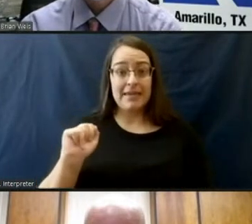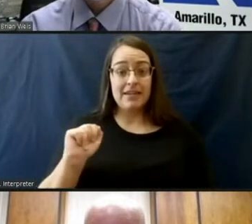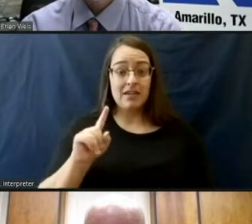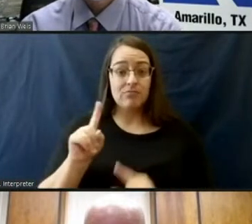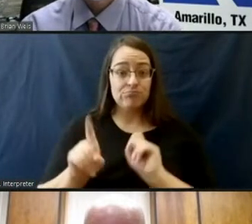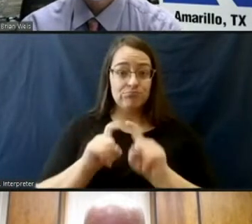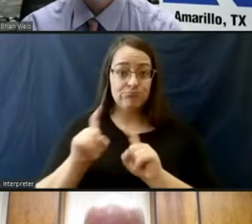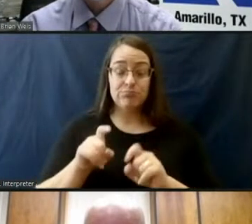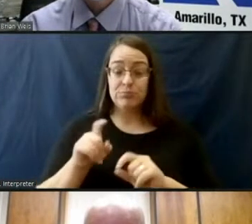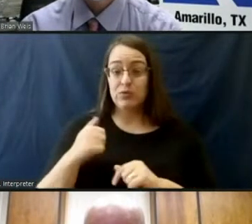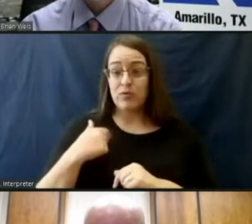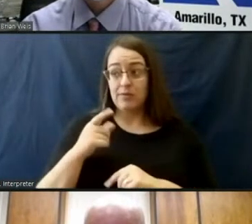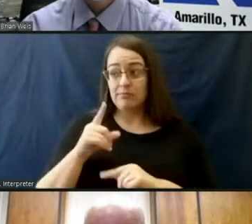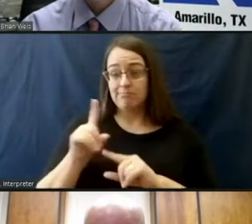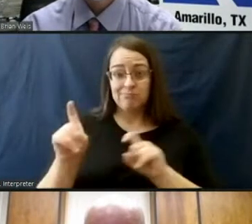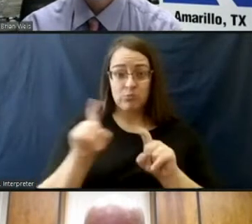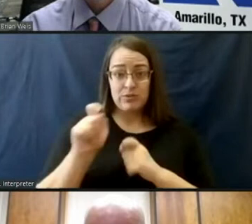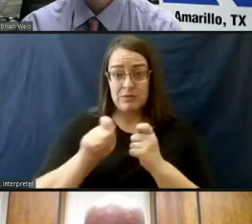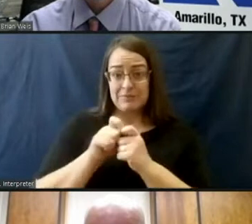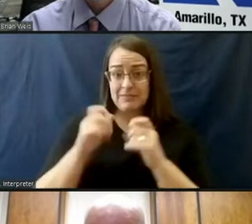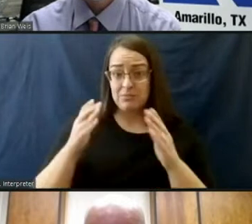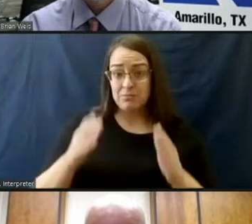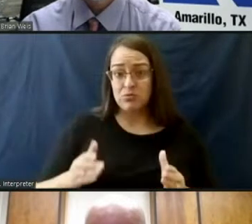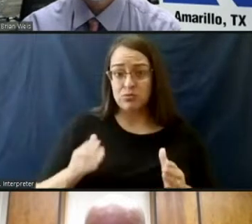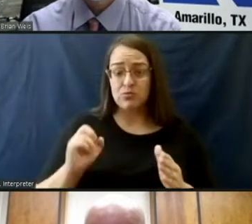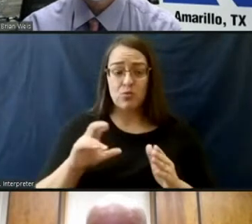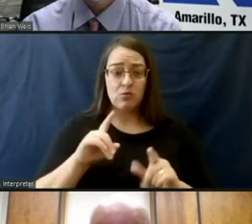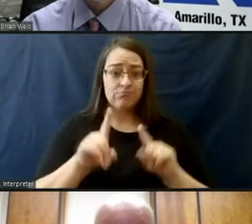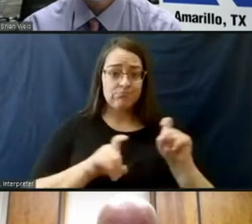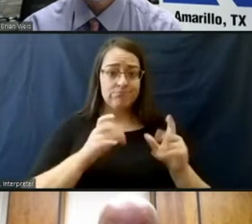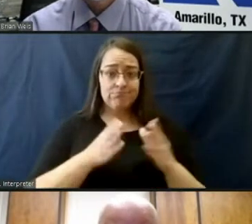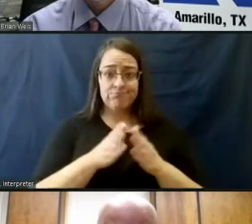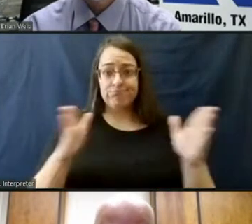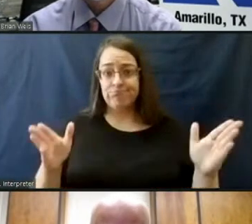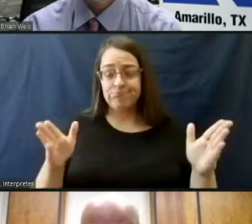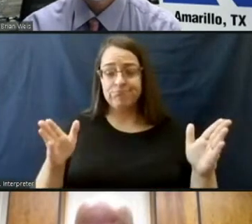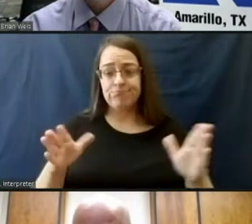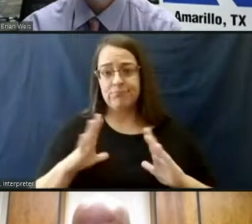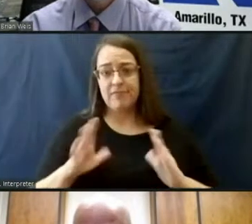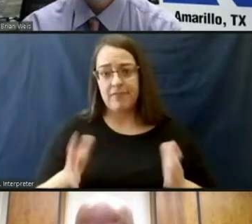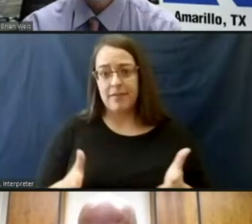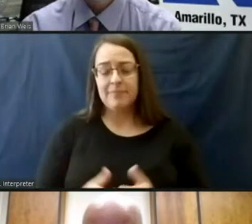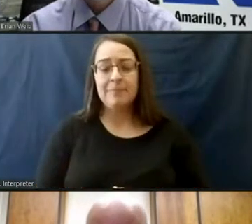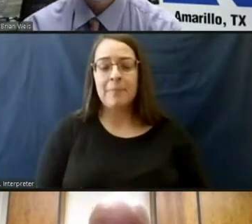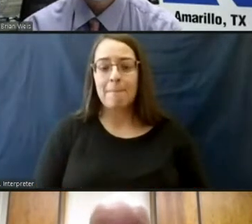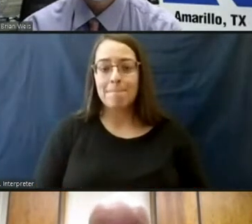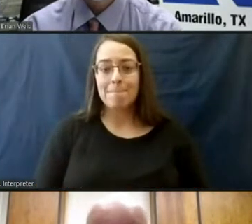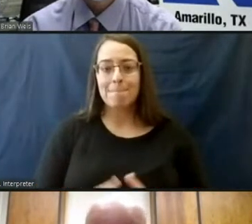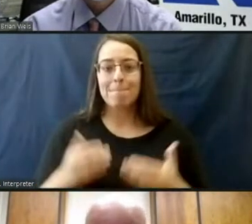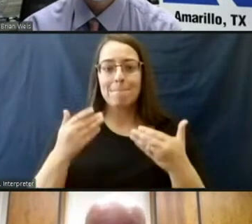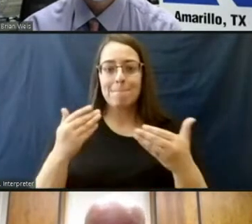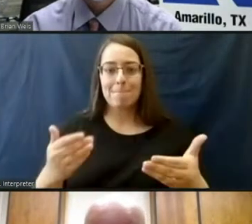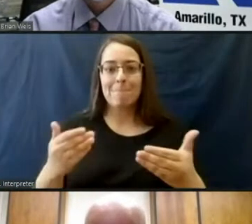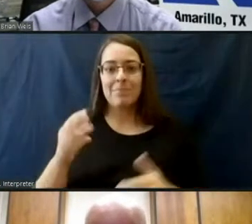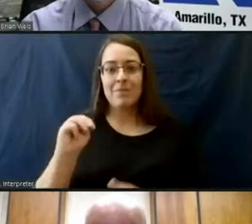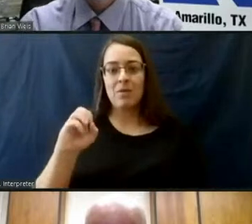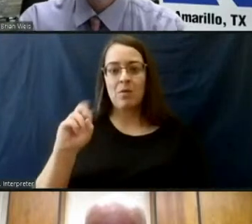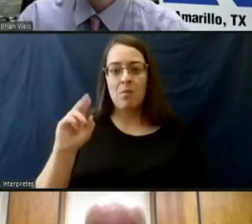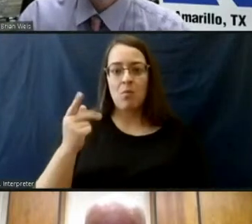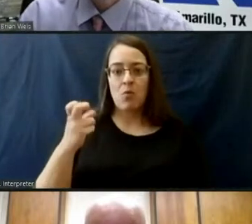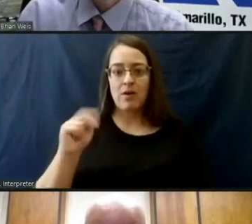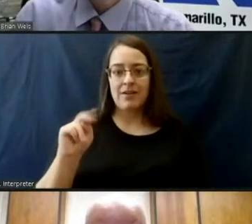If you have a question for the panel or an individual panel member, that's certainly fine. I'll go ahead and start with Morgan Durden